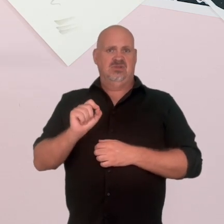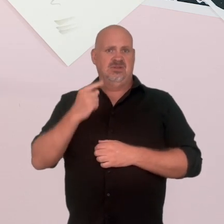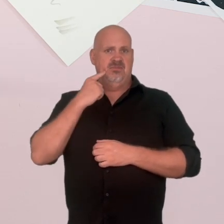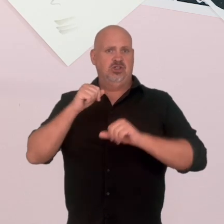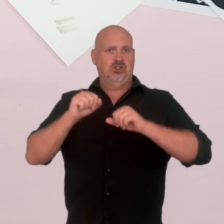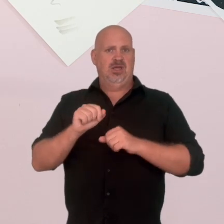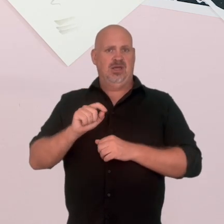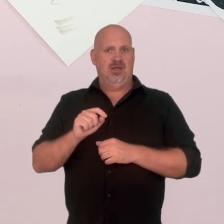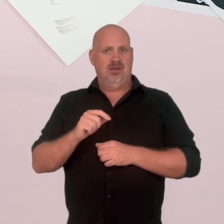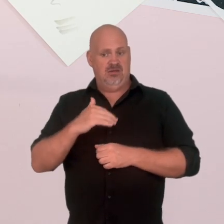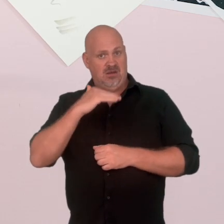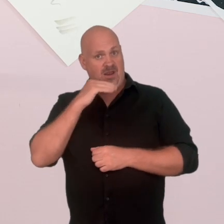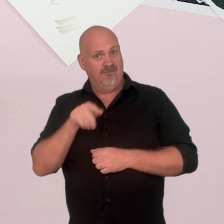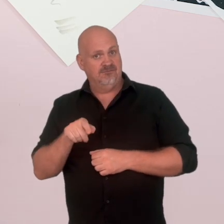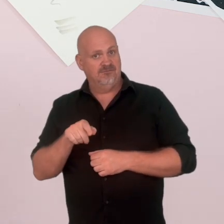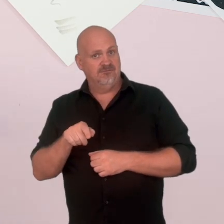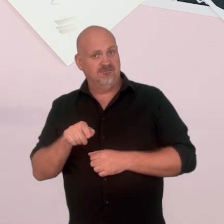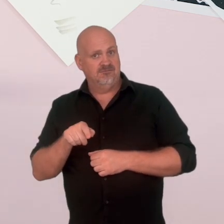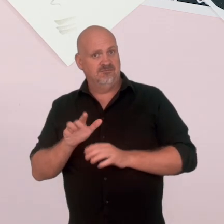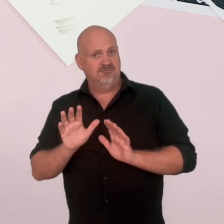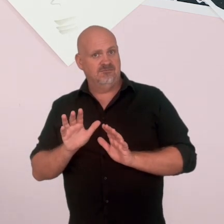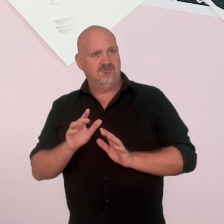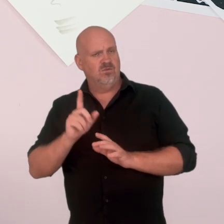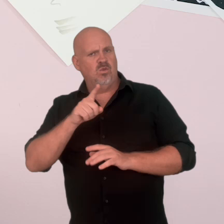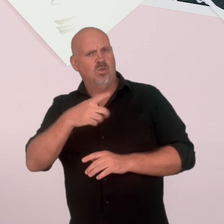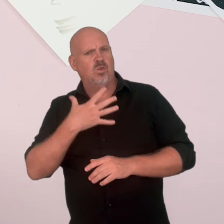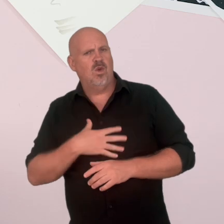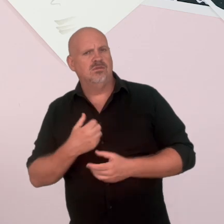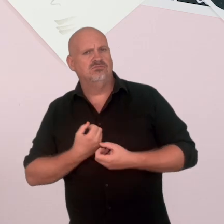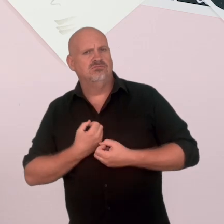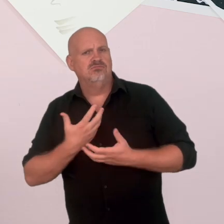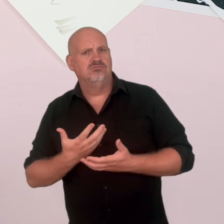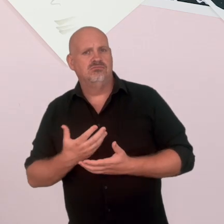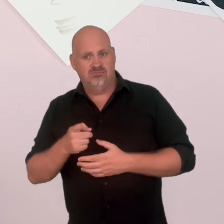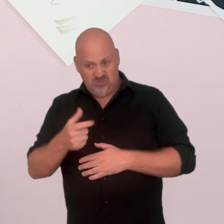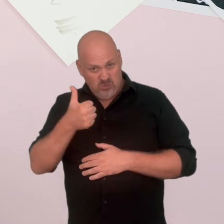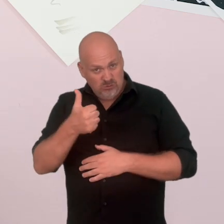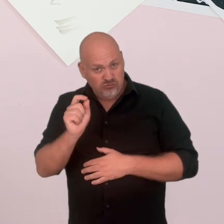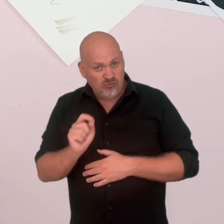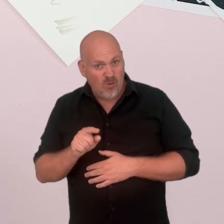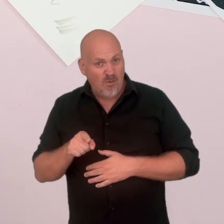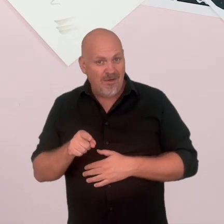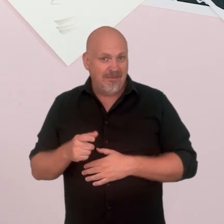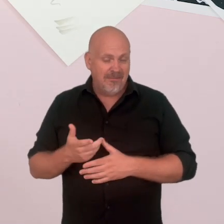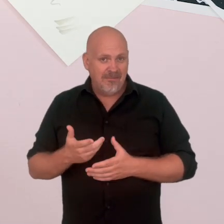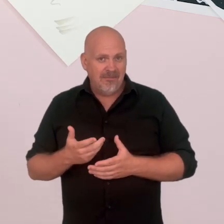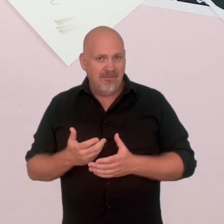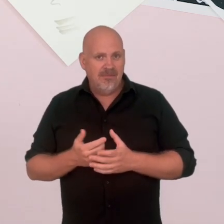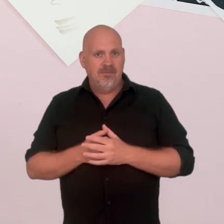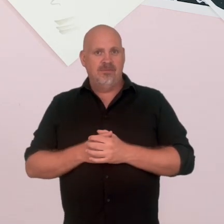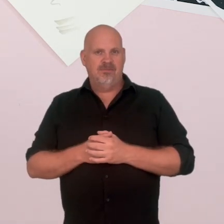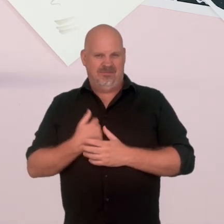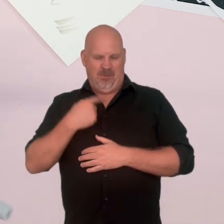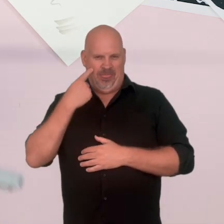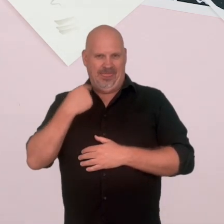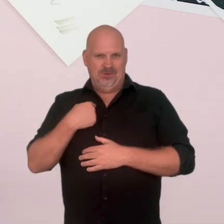to convey what you're trying to say? Is this even a good drawing? I don't think so.